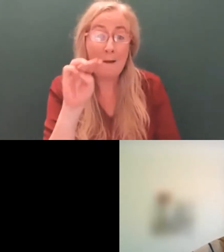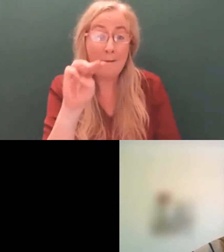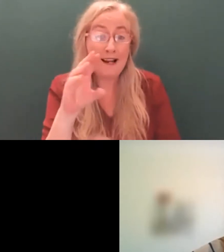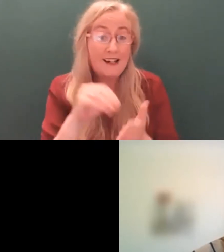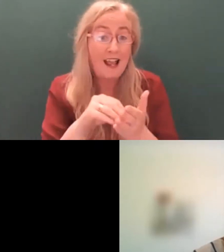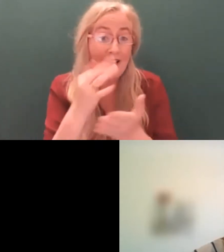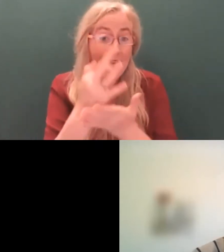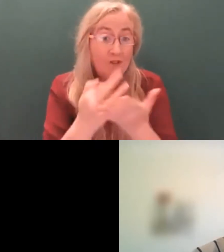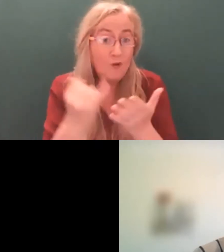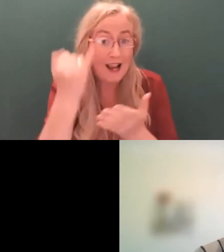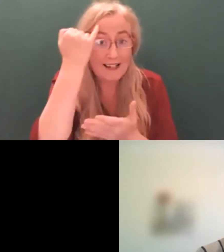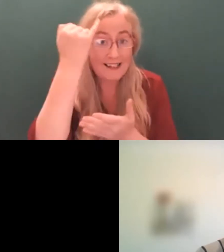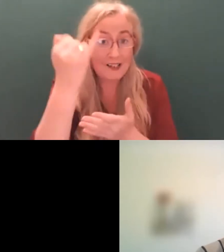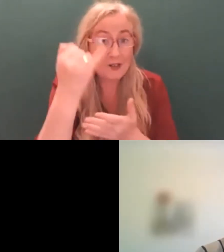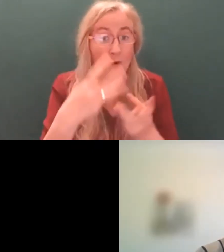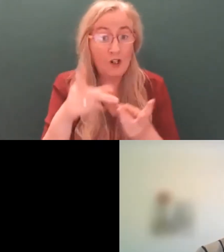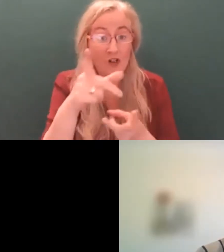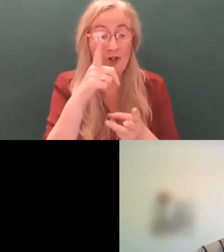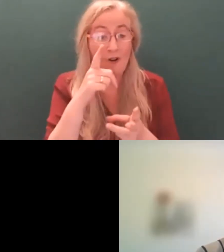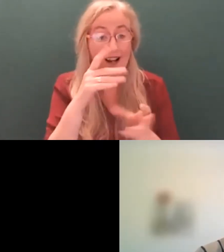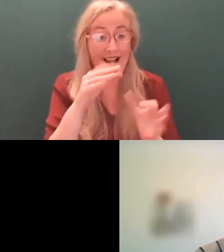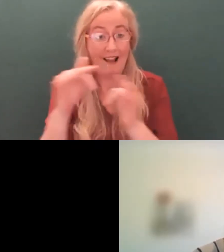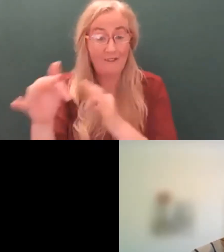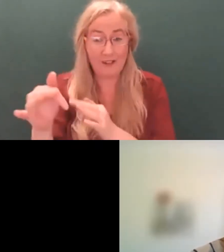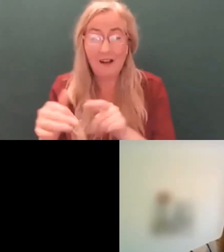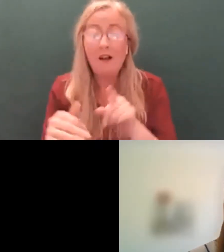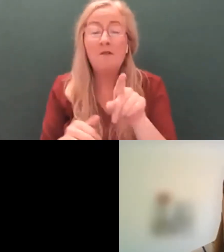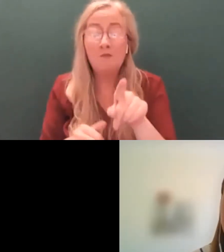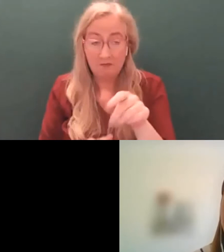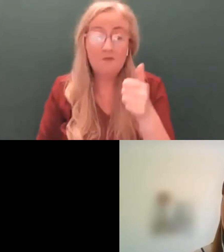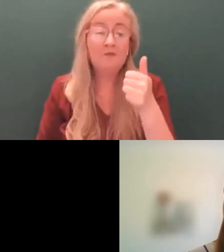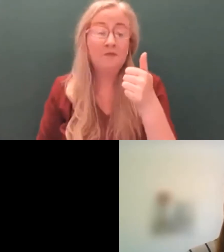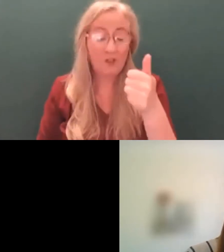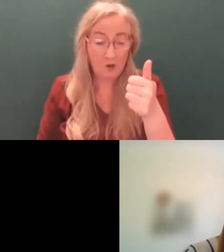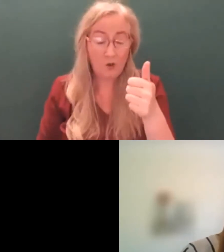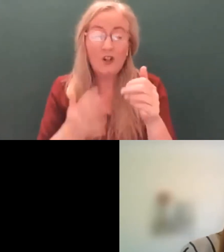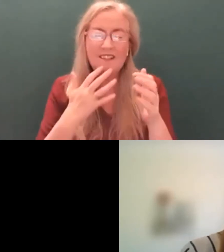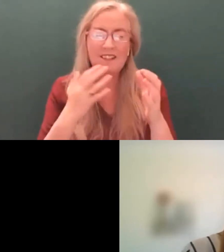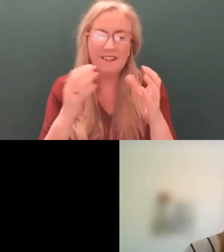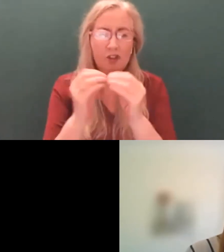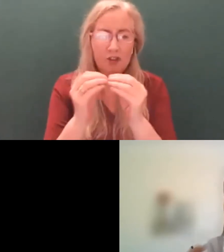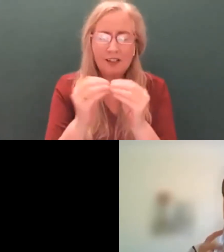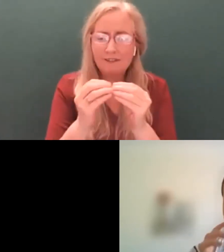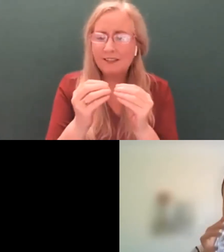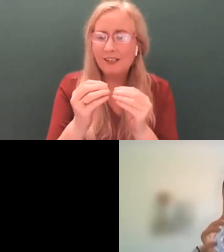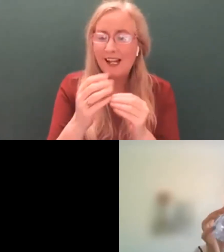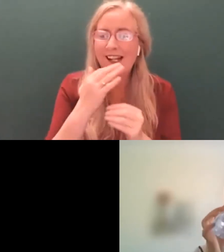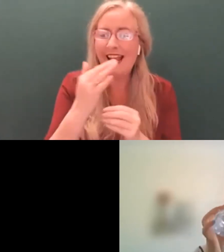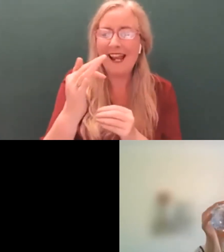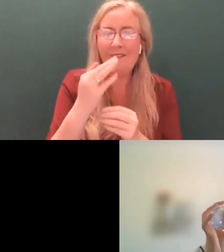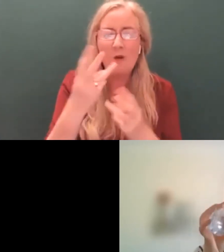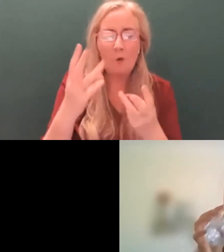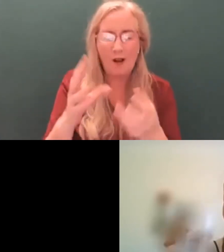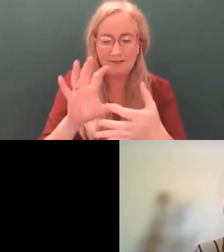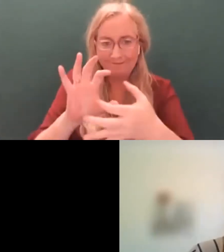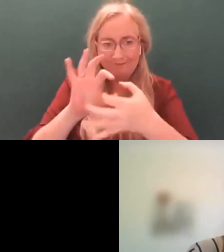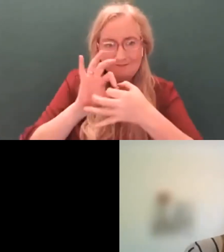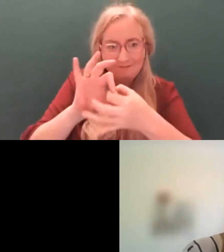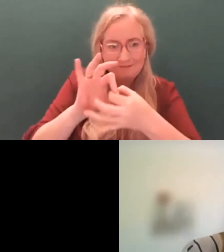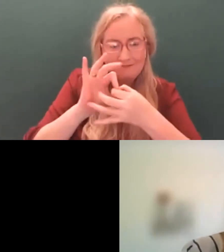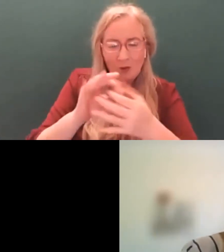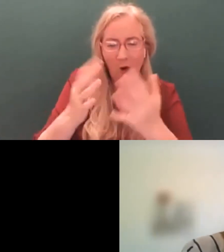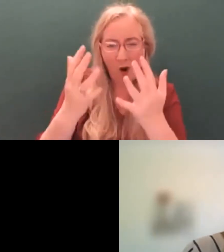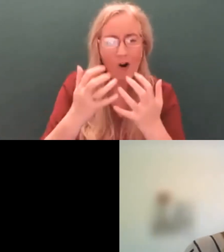panel later. Okay, so that's a really good suggestion, to try to think of whether you want an interactive situation with people